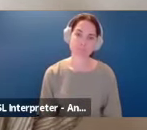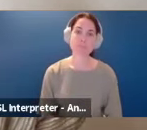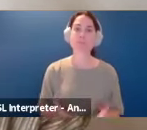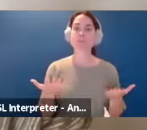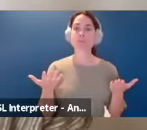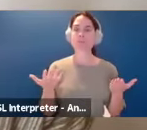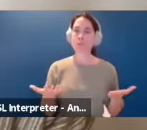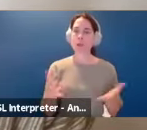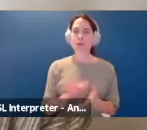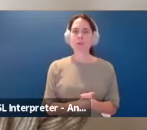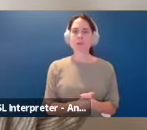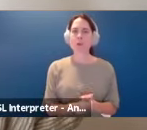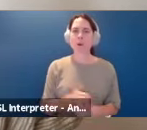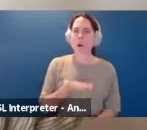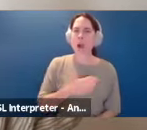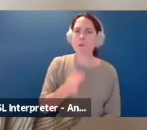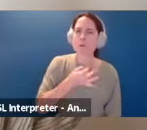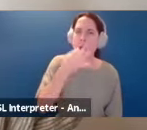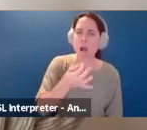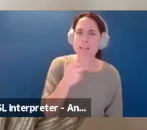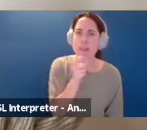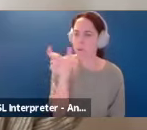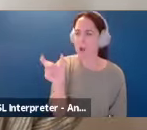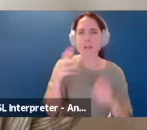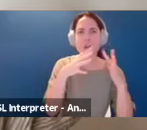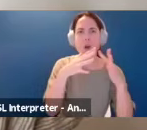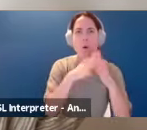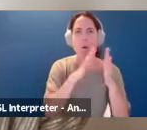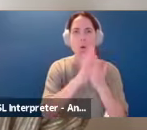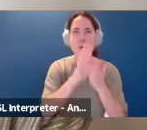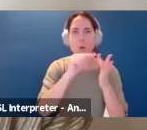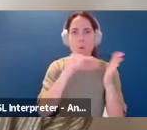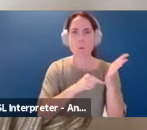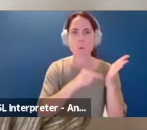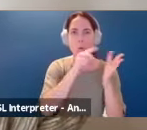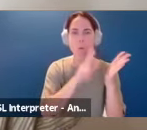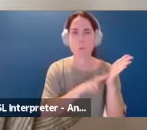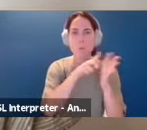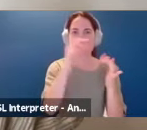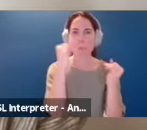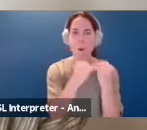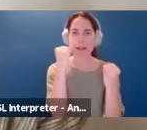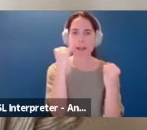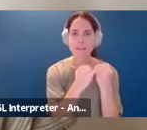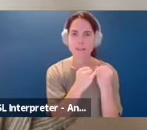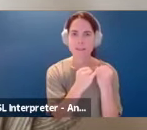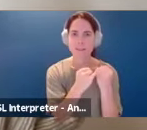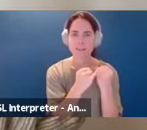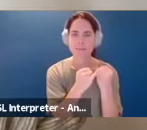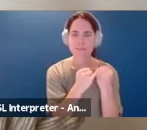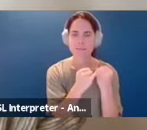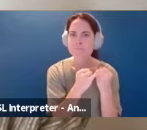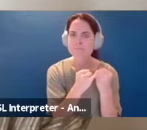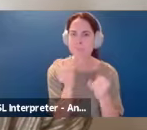do you feel and where do you feel it in the body in particular and when i say white